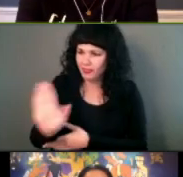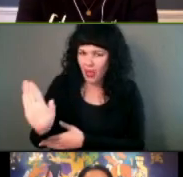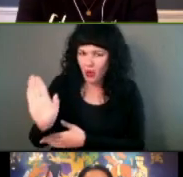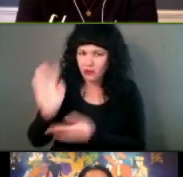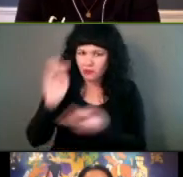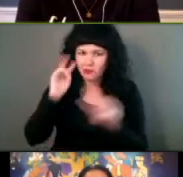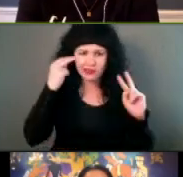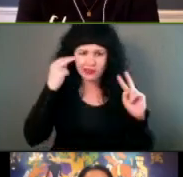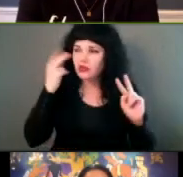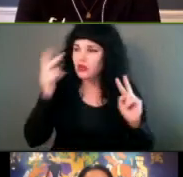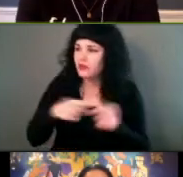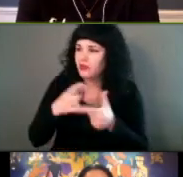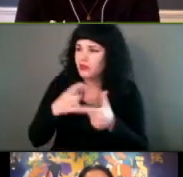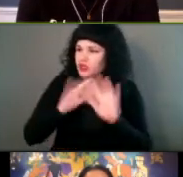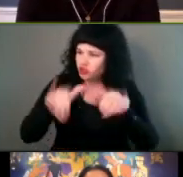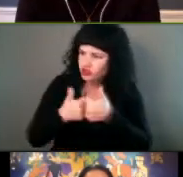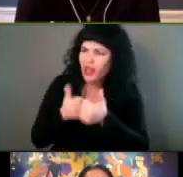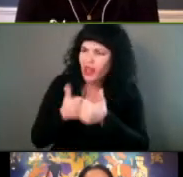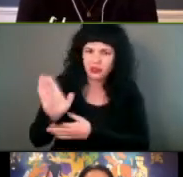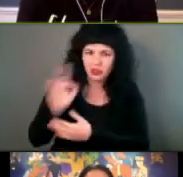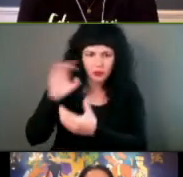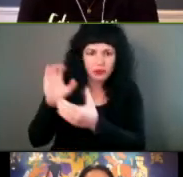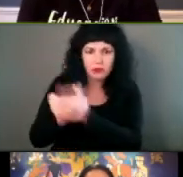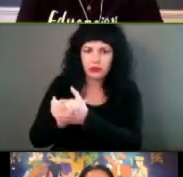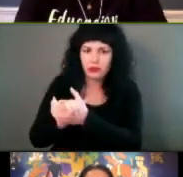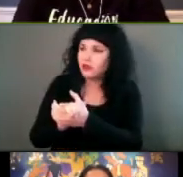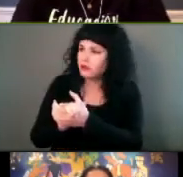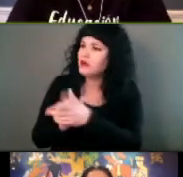and invite them to join you in being anti-racist.